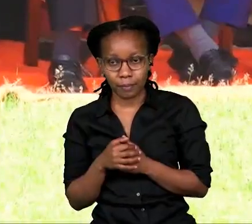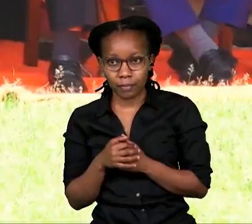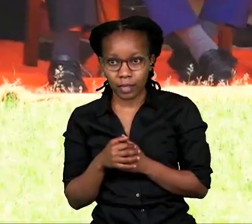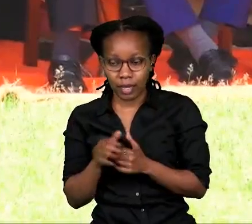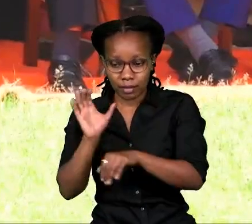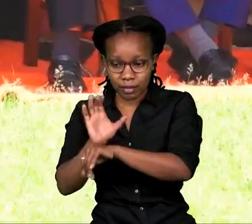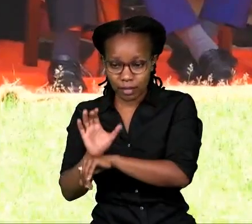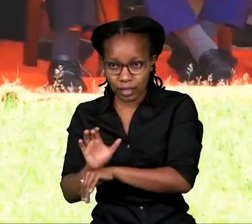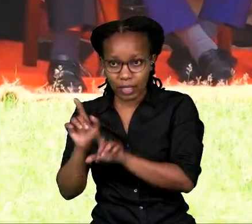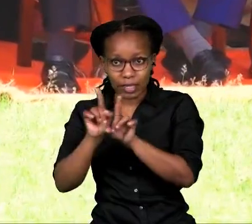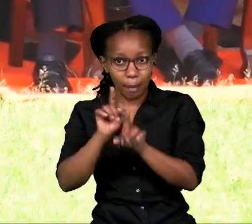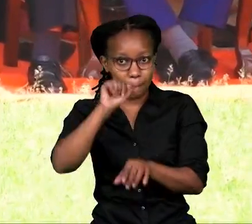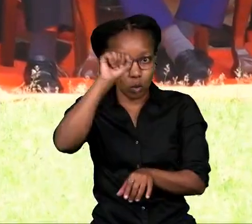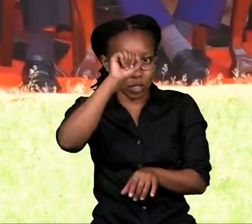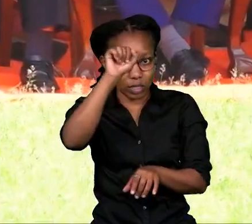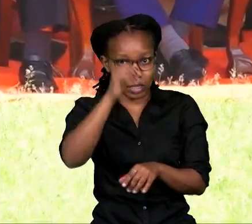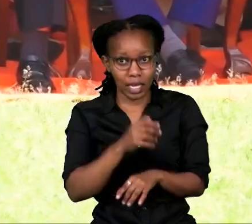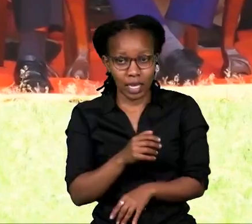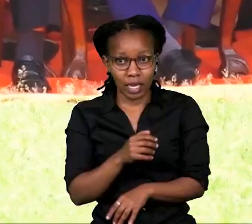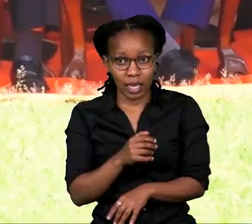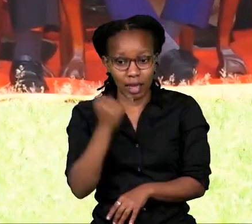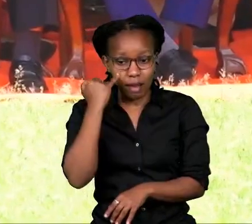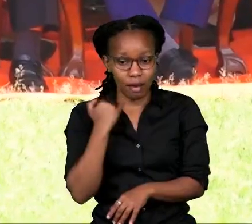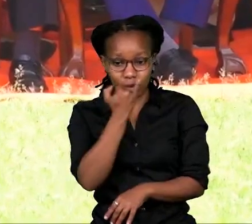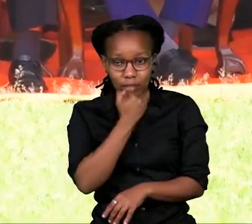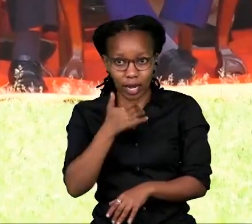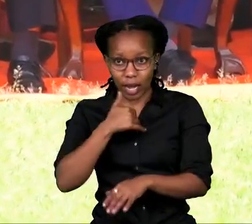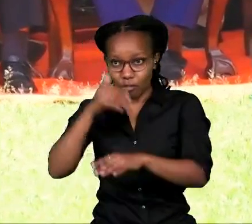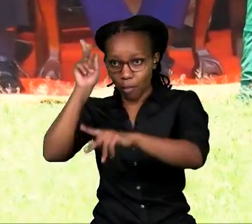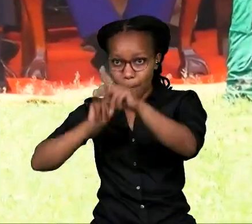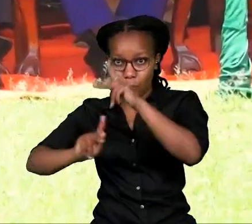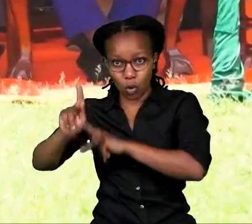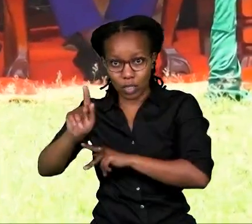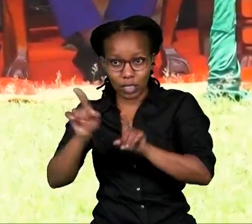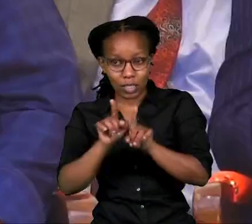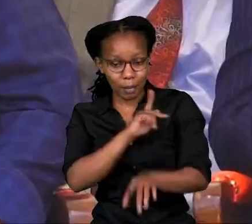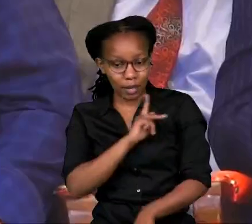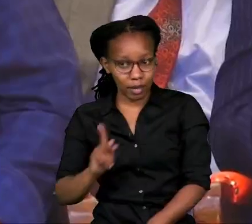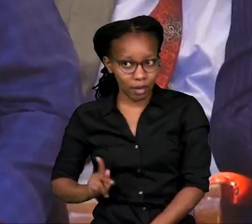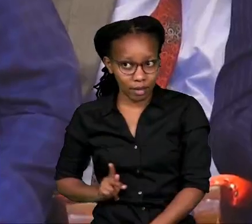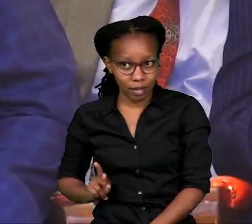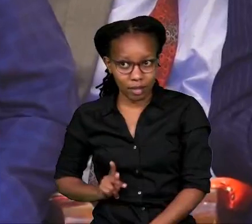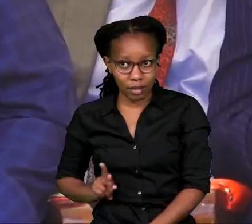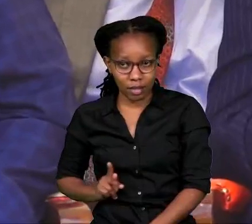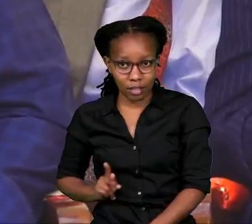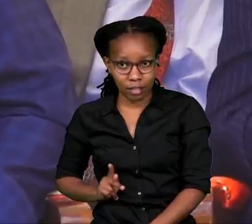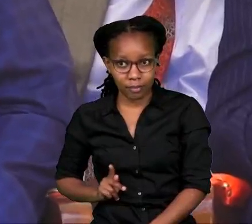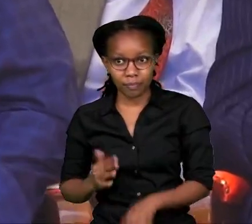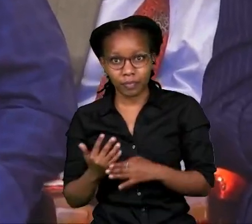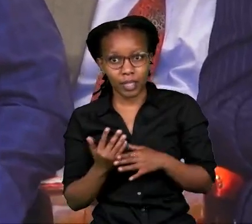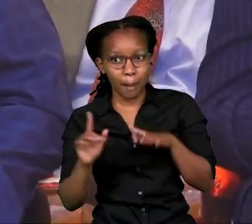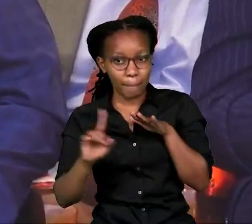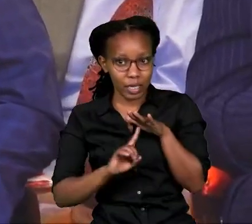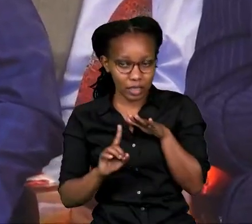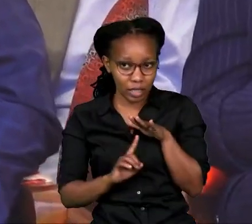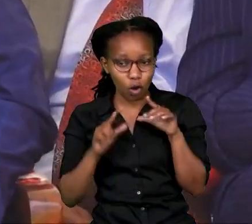church and the state within the nation of Israel, where we have the prophets and we have the kings, you know, the sanctuary ministries or the